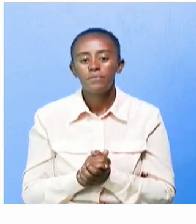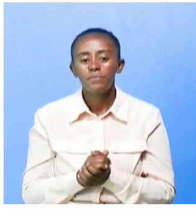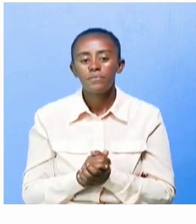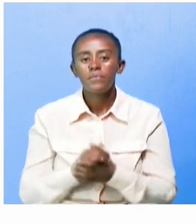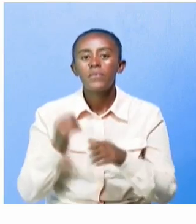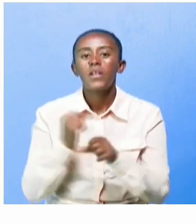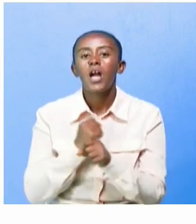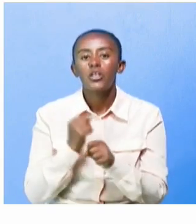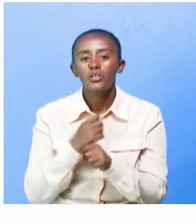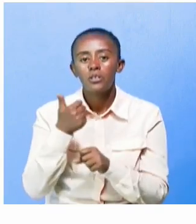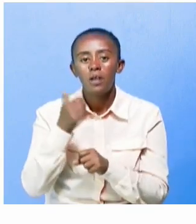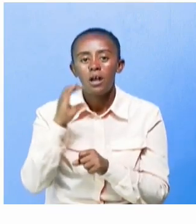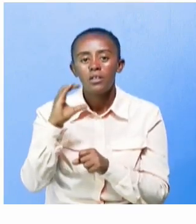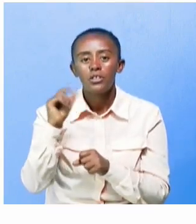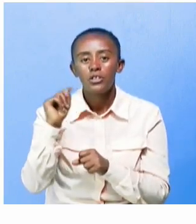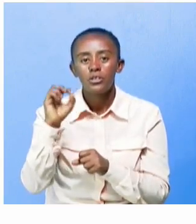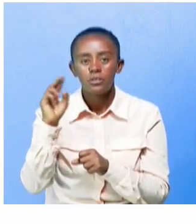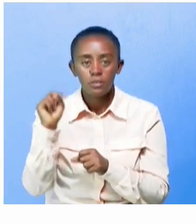actions.